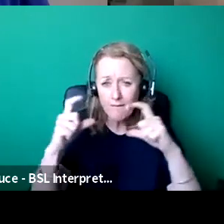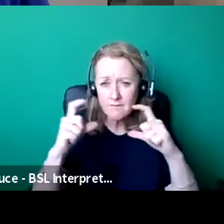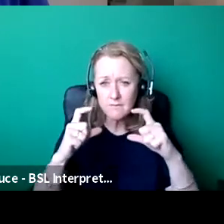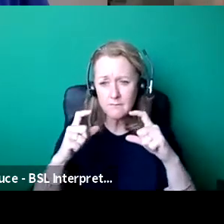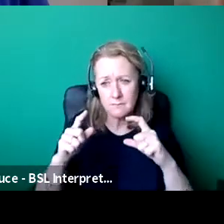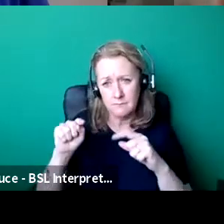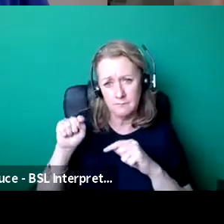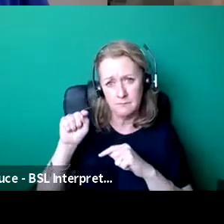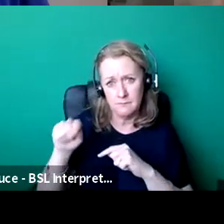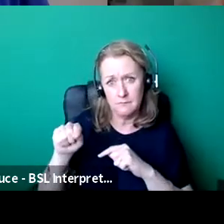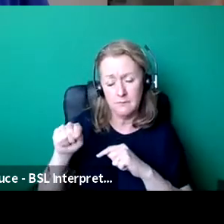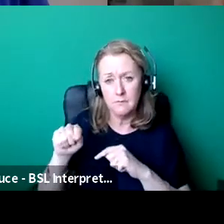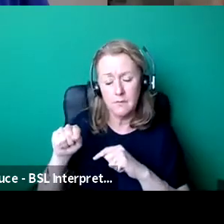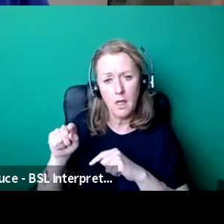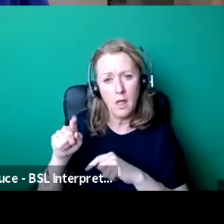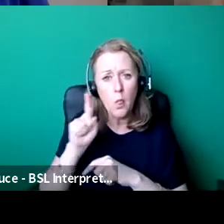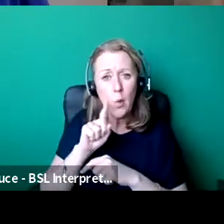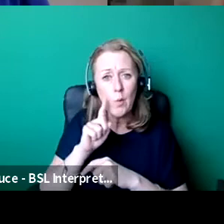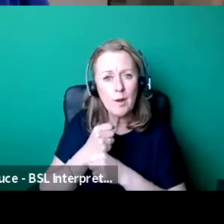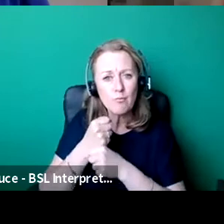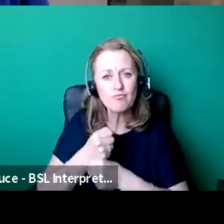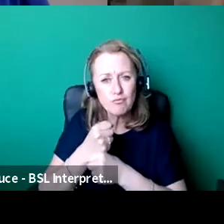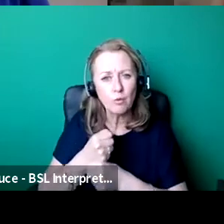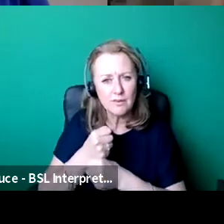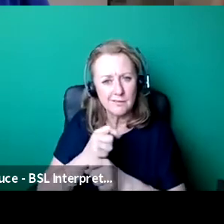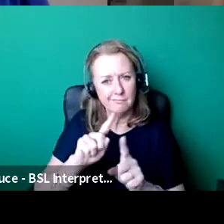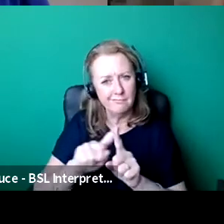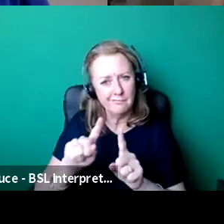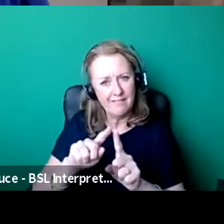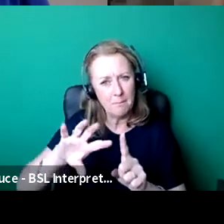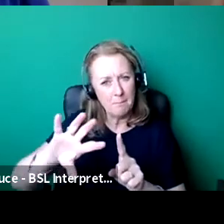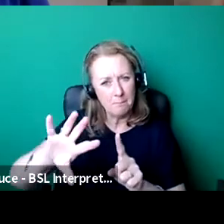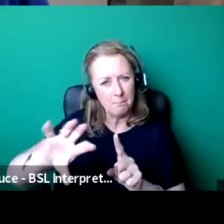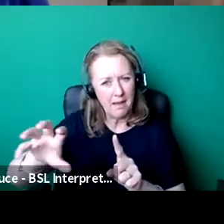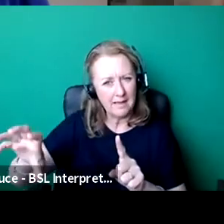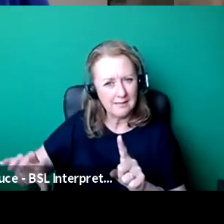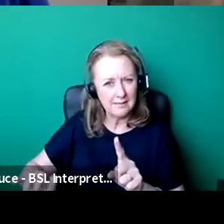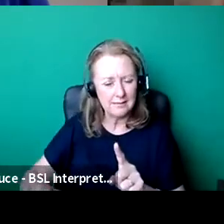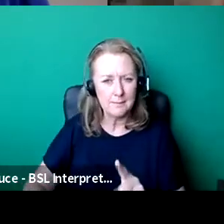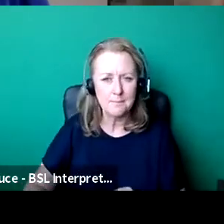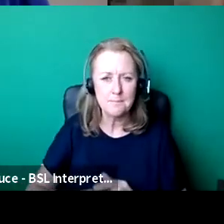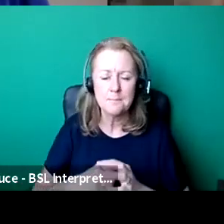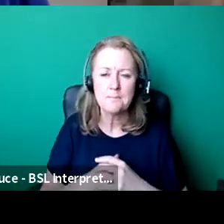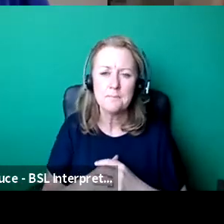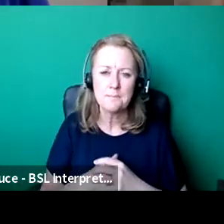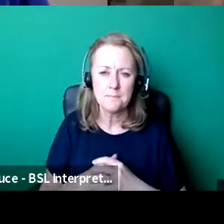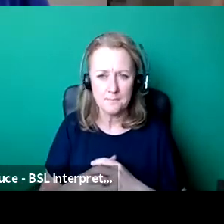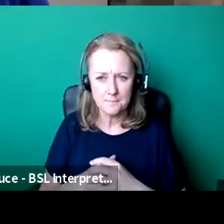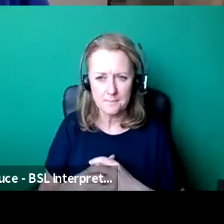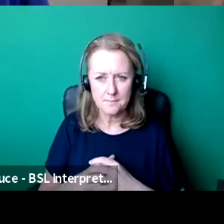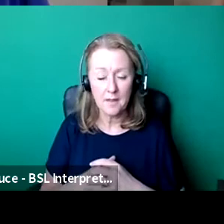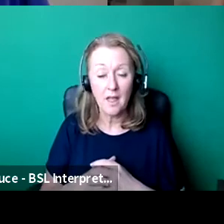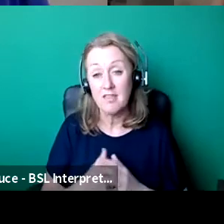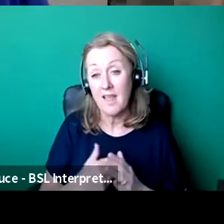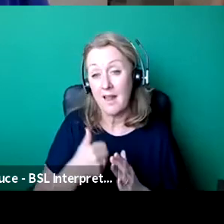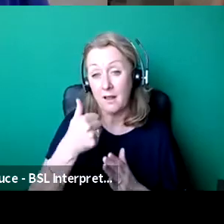women have done in Tahrir and other places to fight against harassment. And then I started to